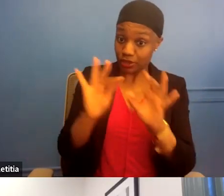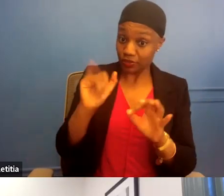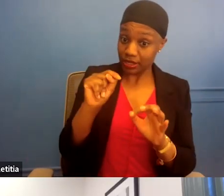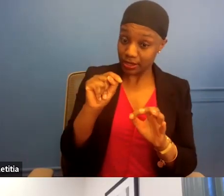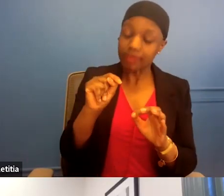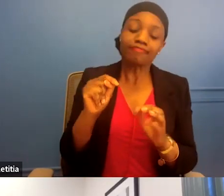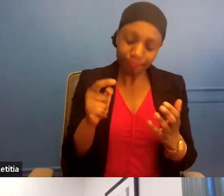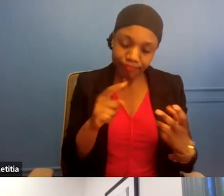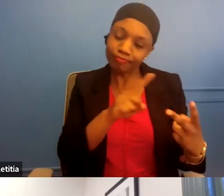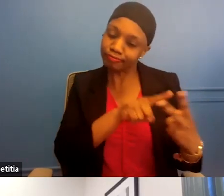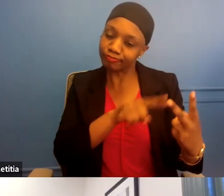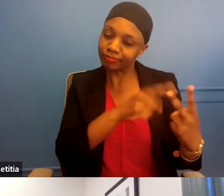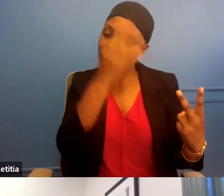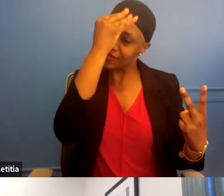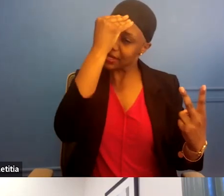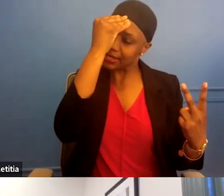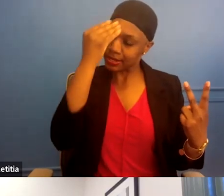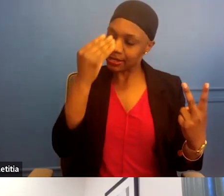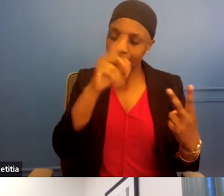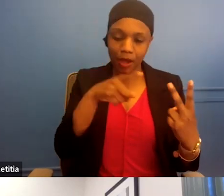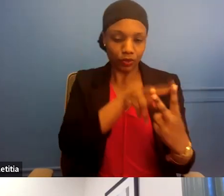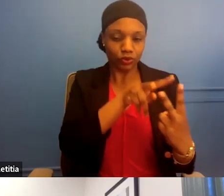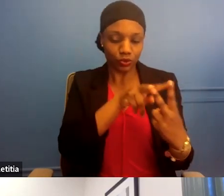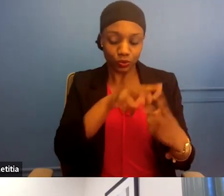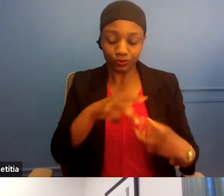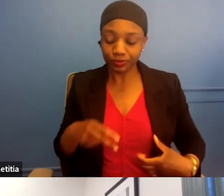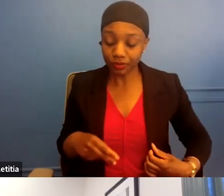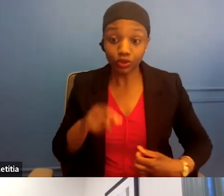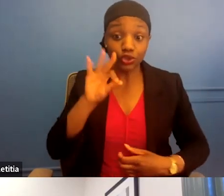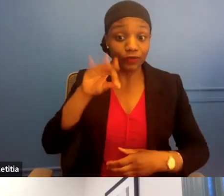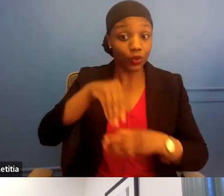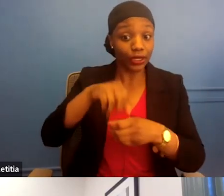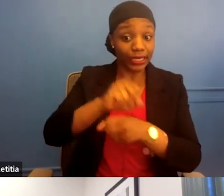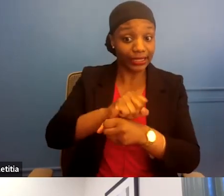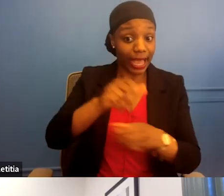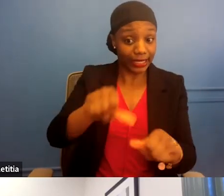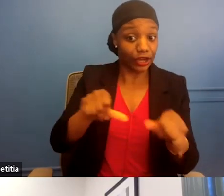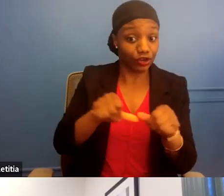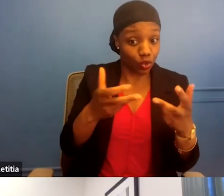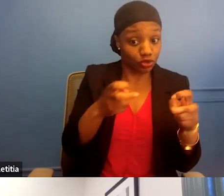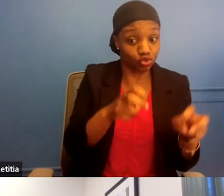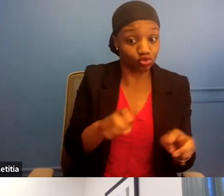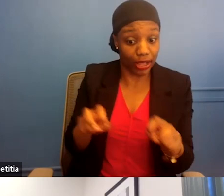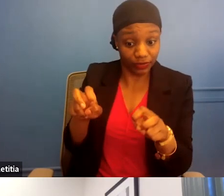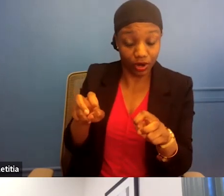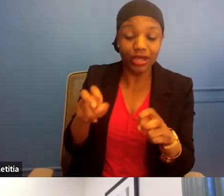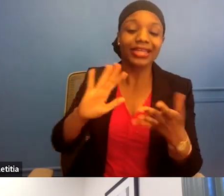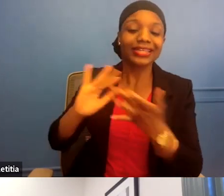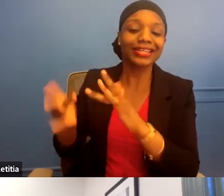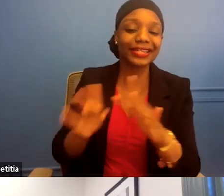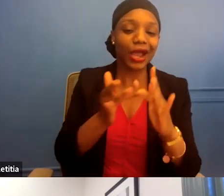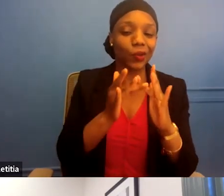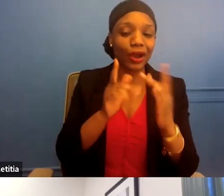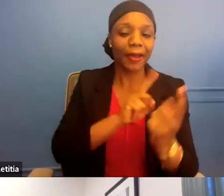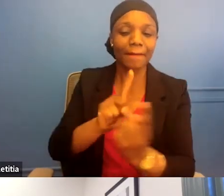I would encourage you to perhaps seek people who are working in the area you want to transfer to, and be able to network and just be able